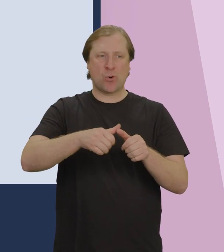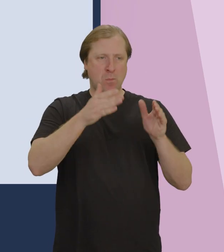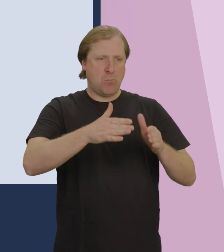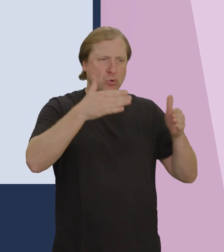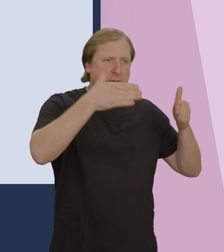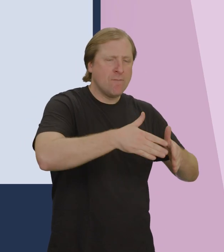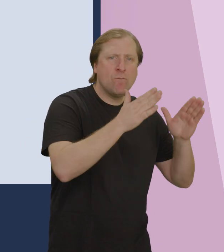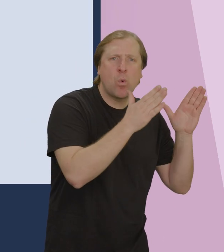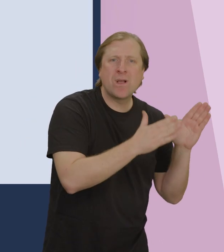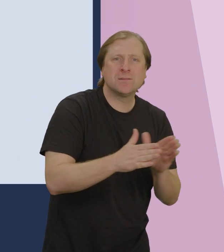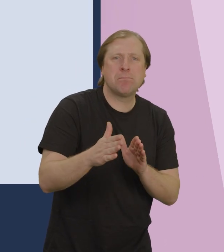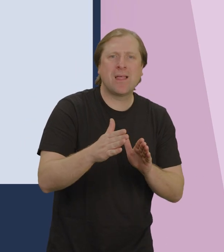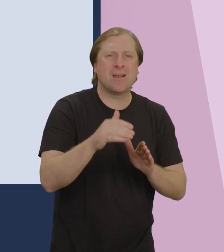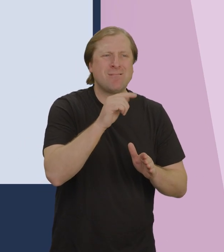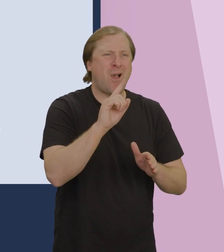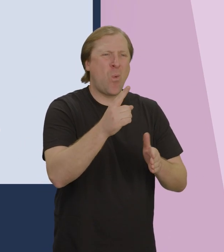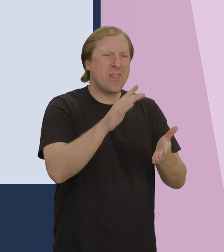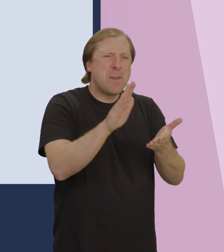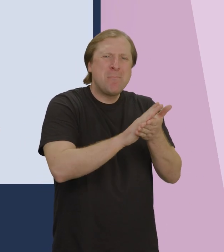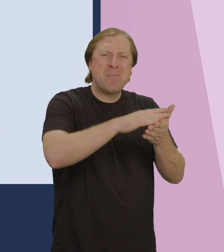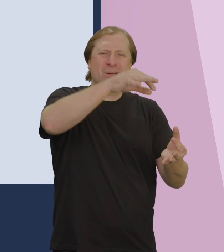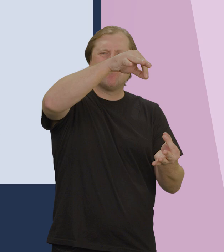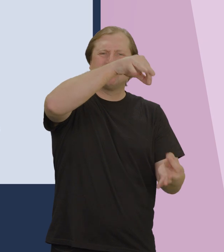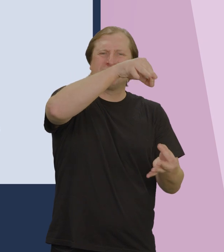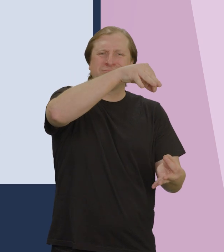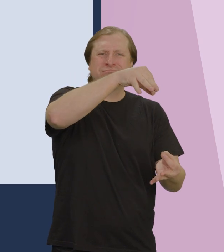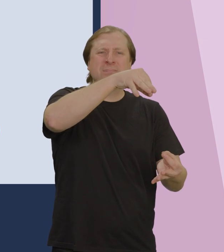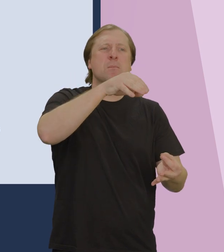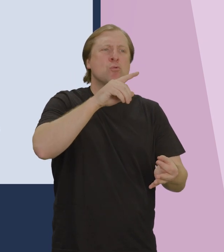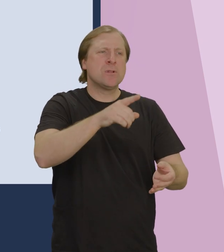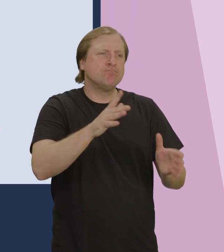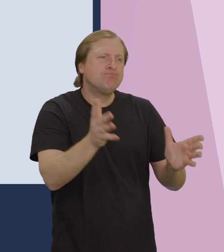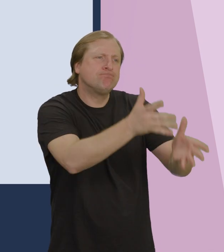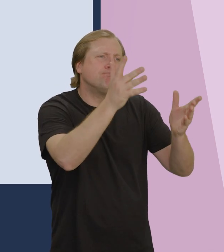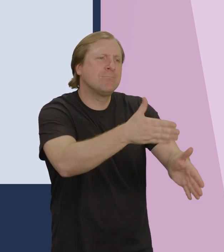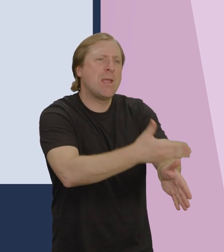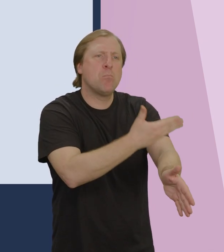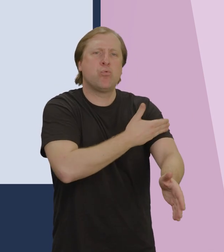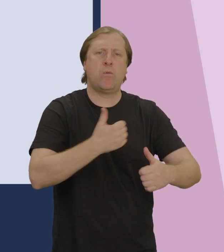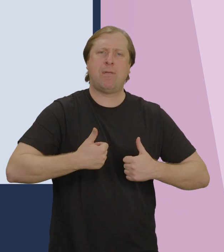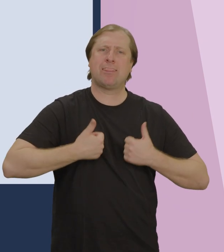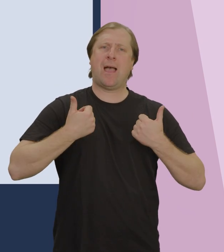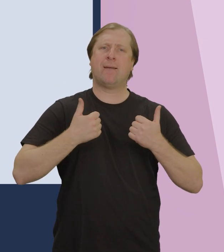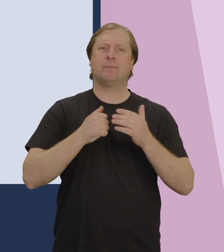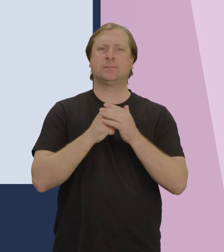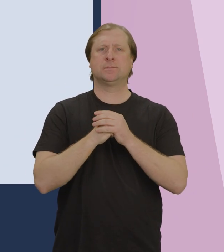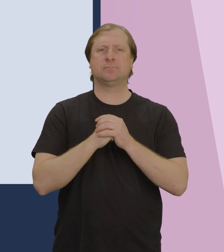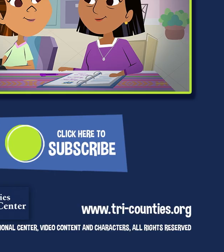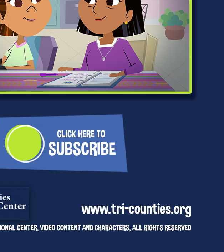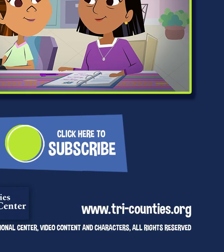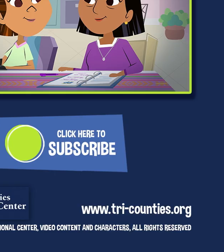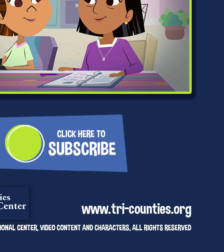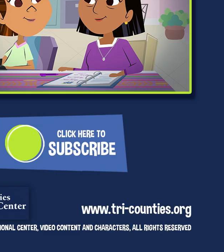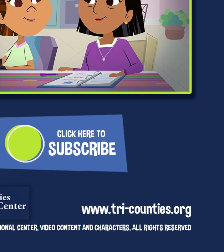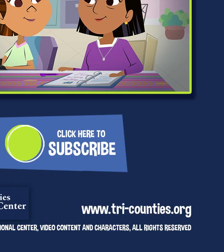Remember, person-centered planning isn't about creating better paperwork, it's about helping to create better lives.